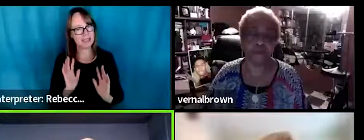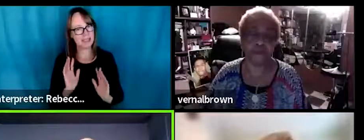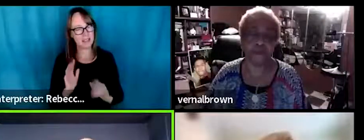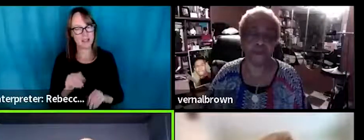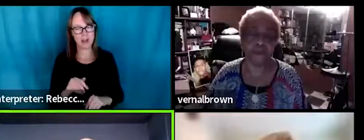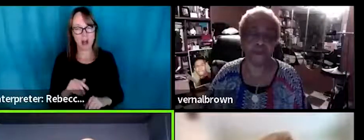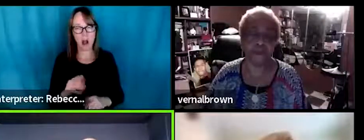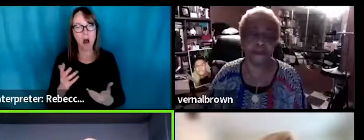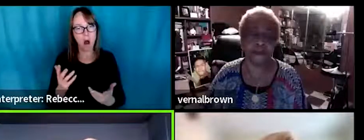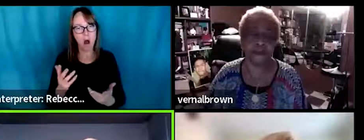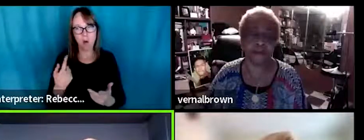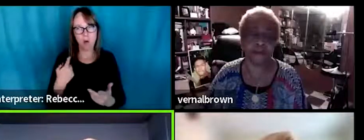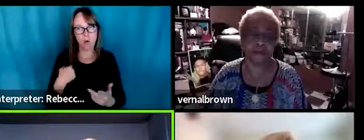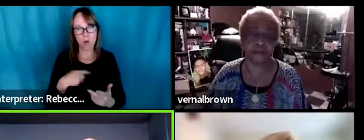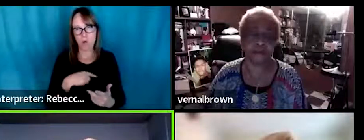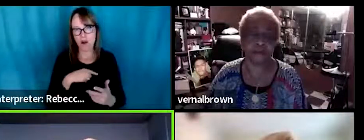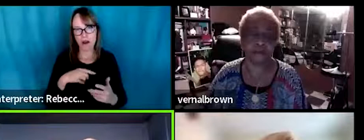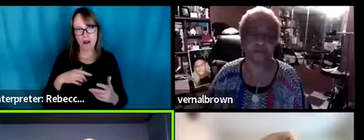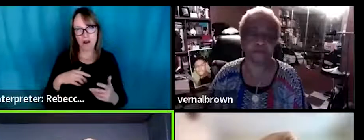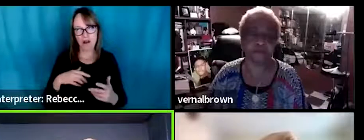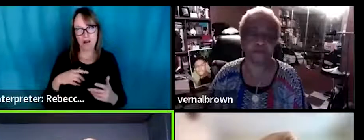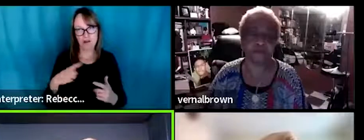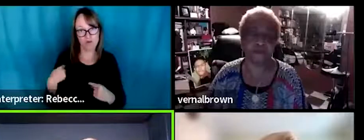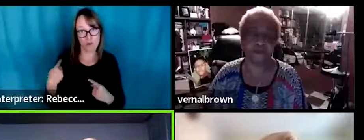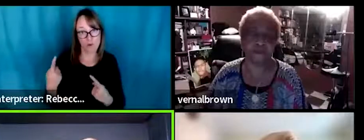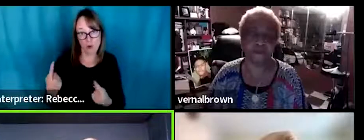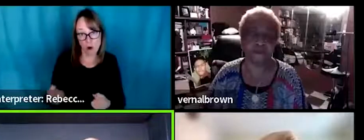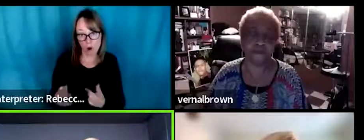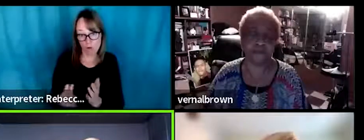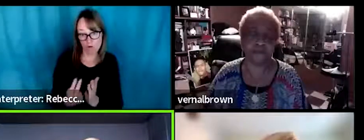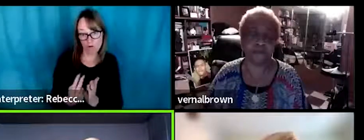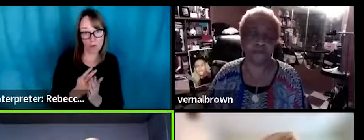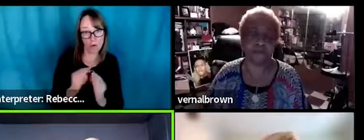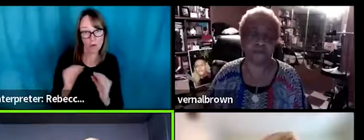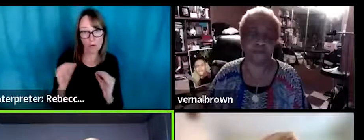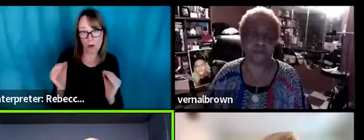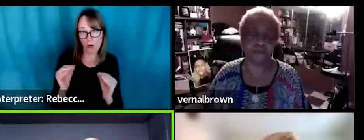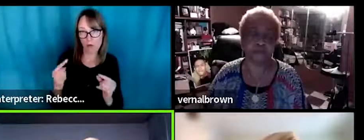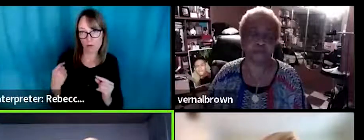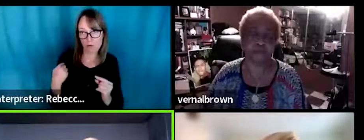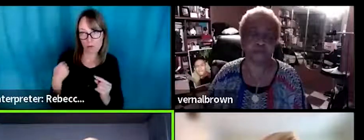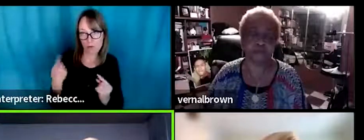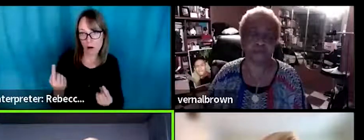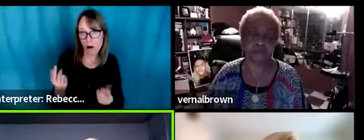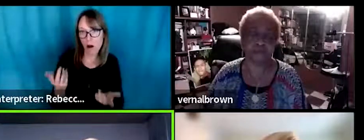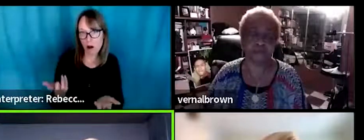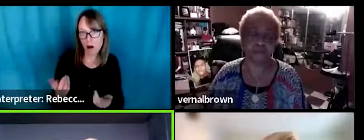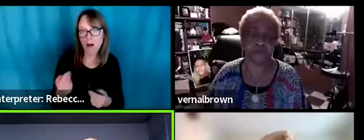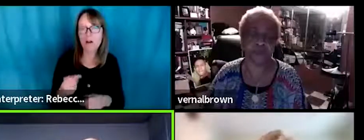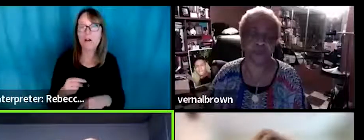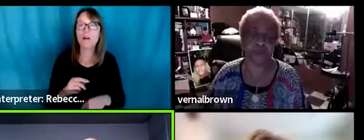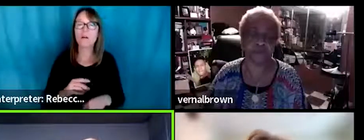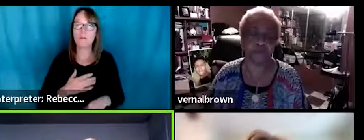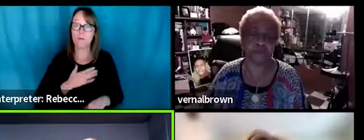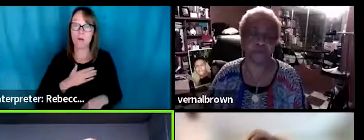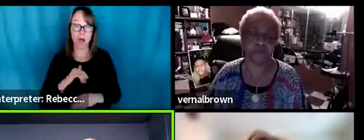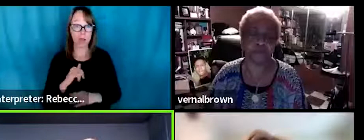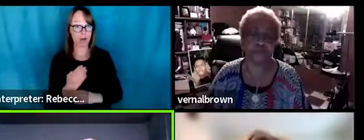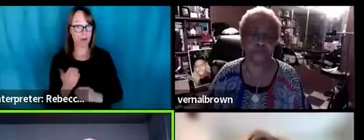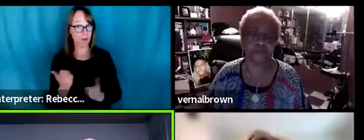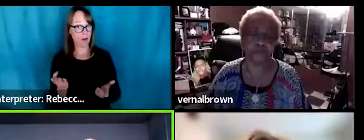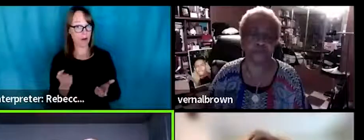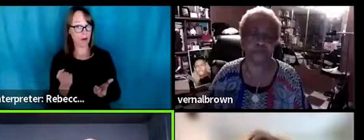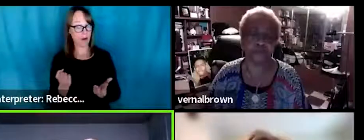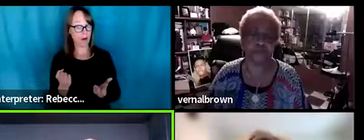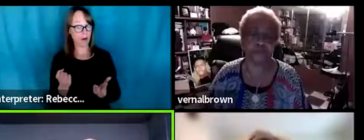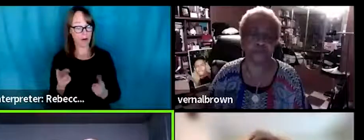maybe we going forward, we will keep an eye on it. I think serving on this commission that's part of my job, is to oversee the expenditures.